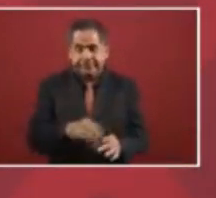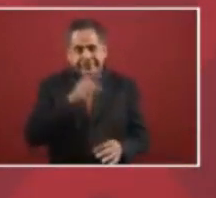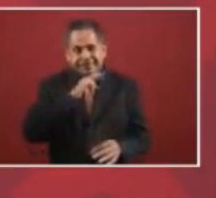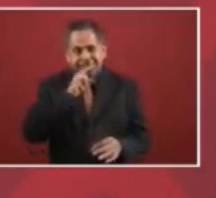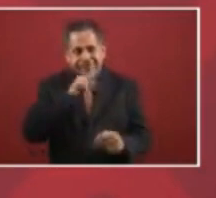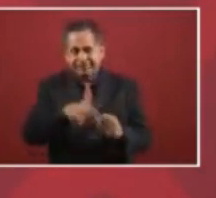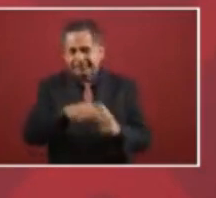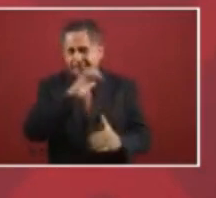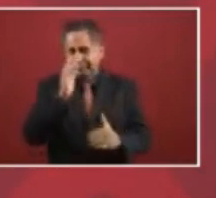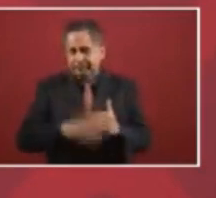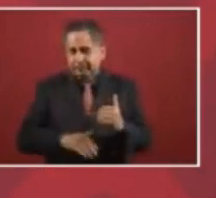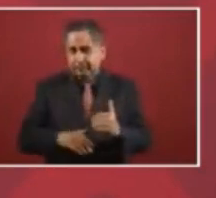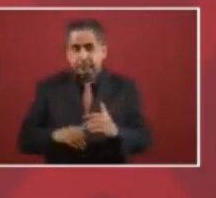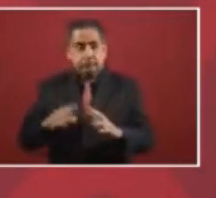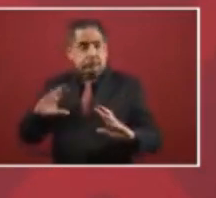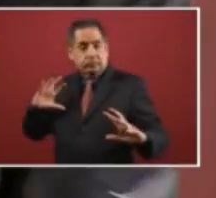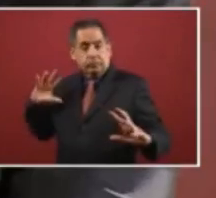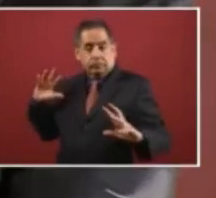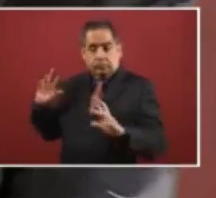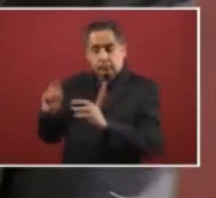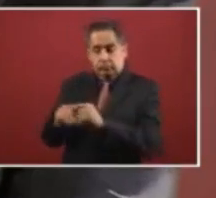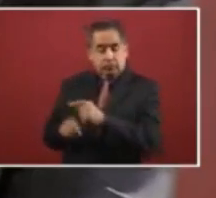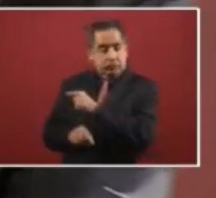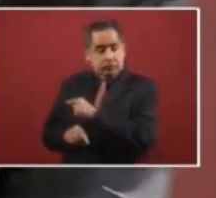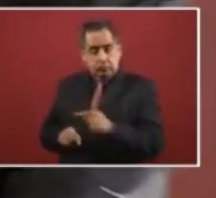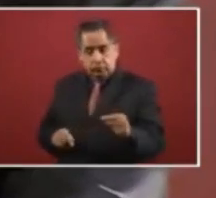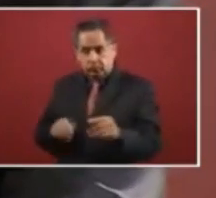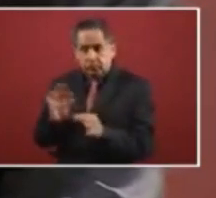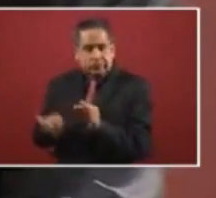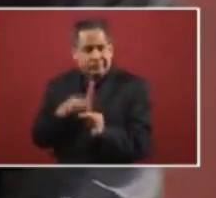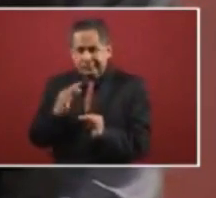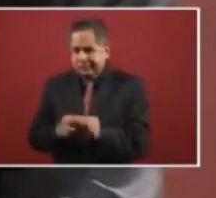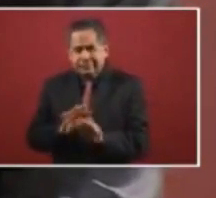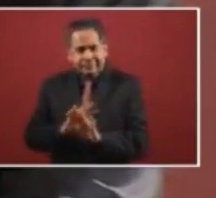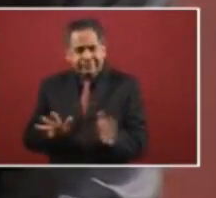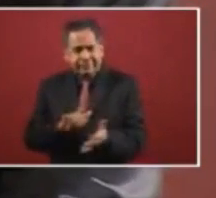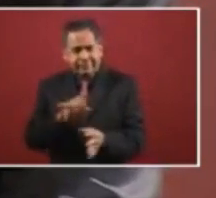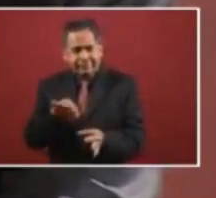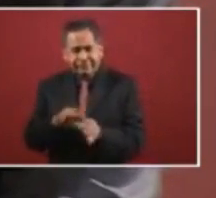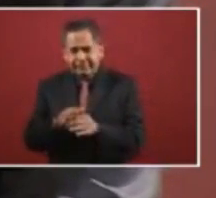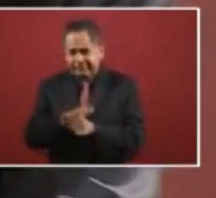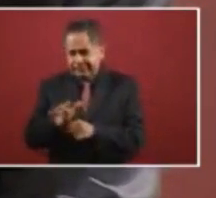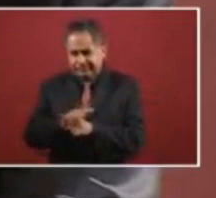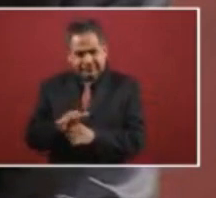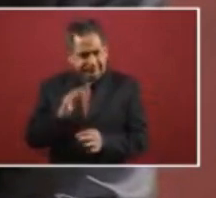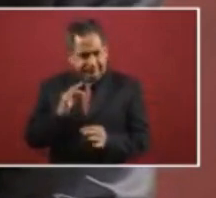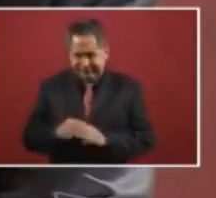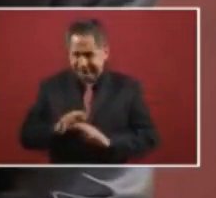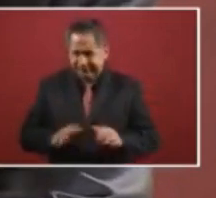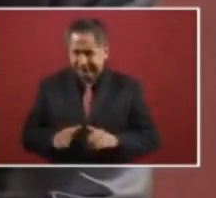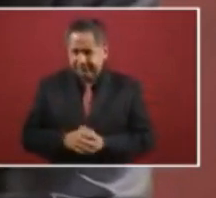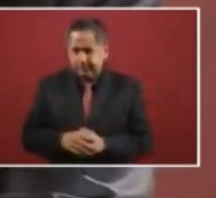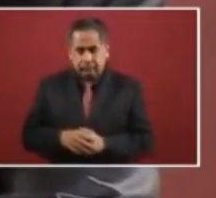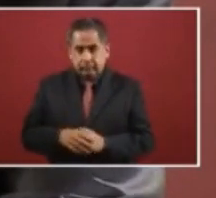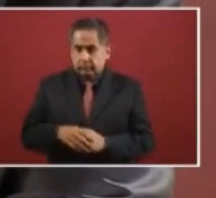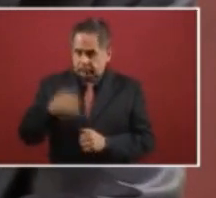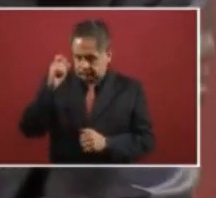that we are working so that it be concluded as best ever. The rest of it is already done and